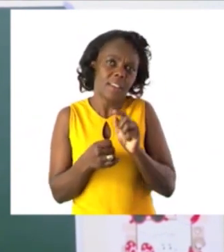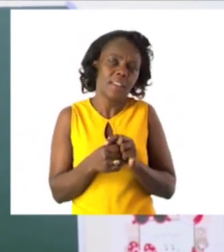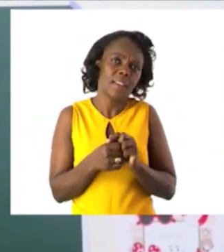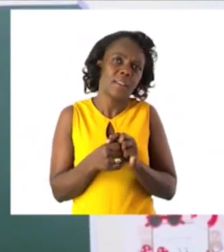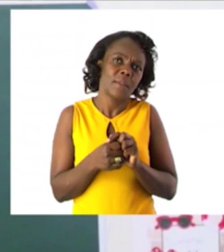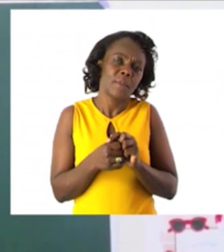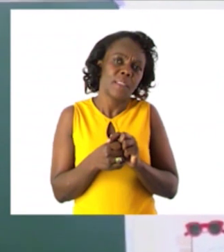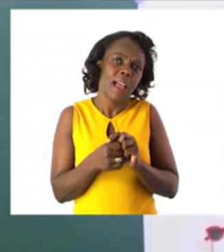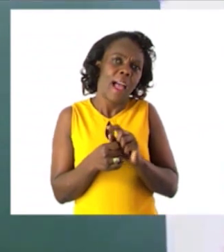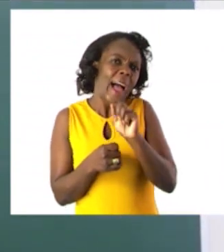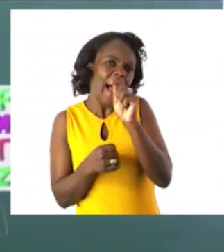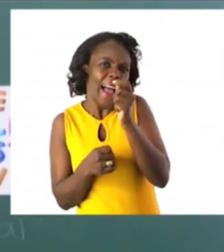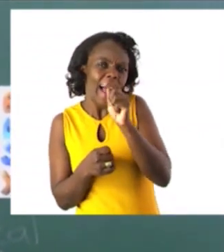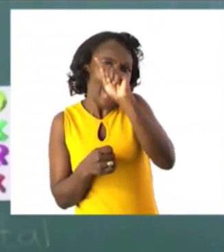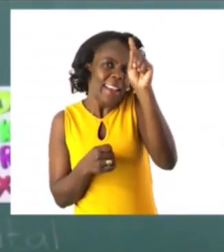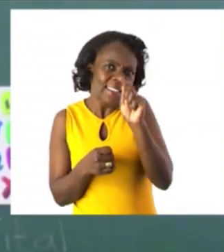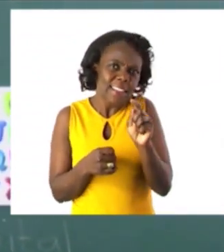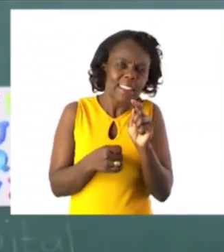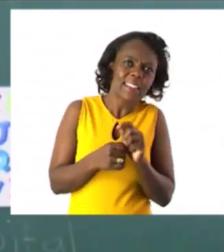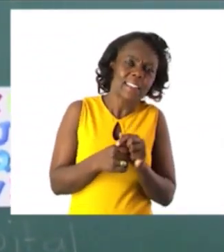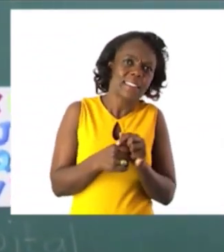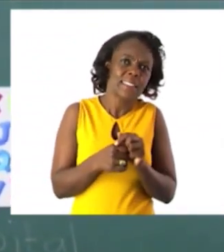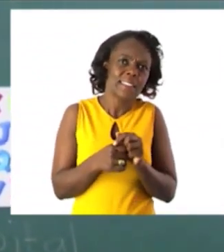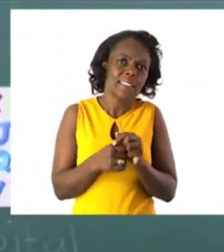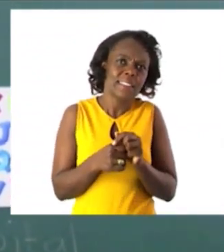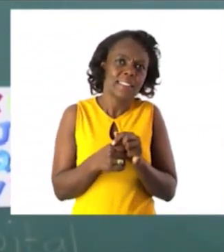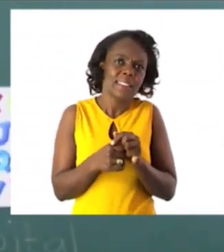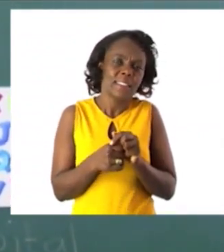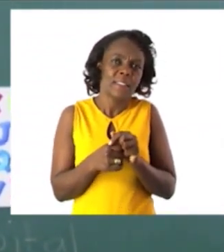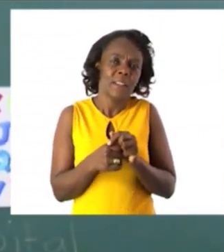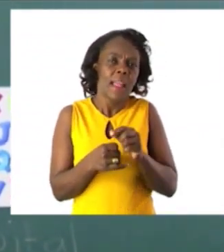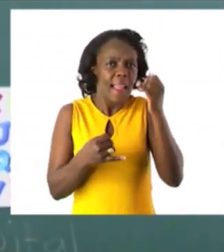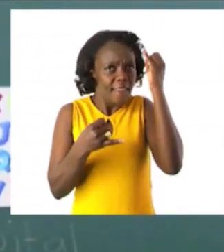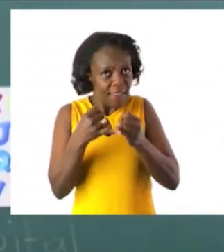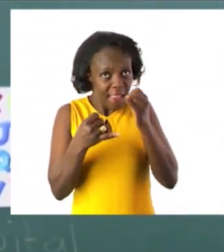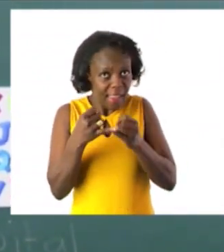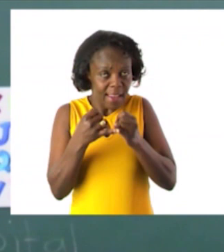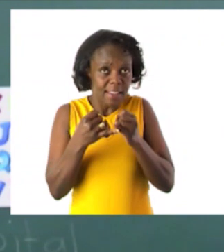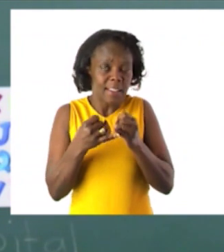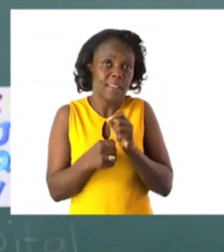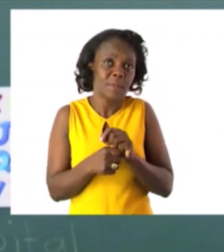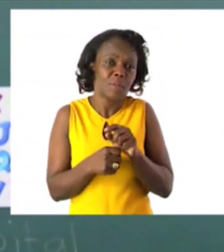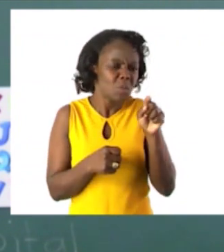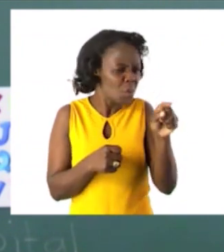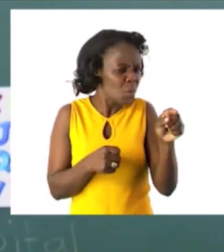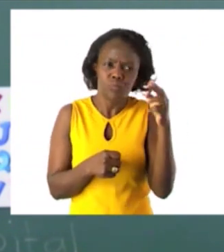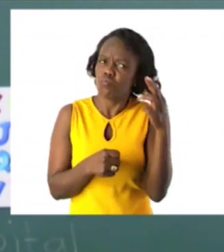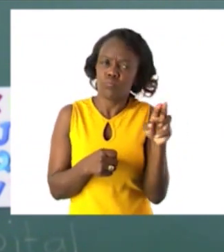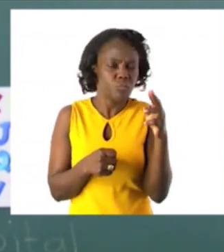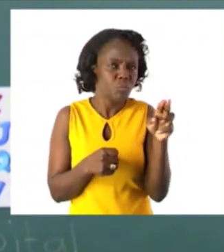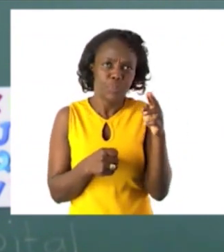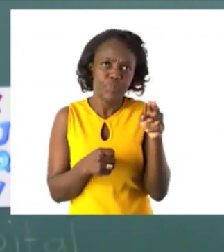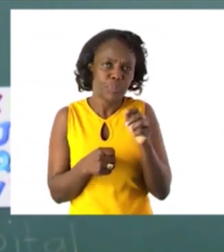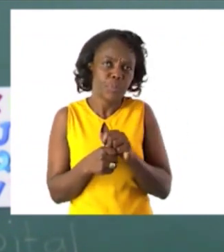question, whenever you write, you must make sure that you put it at the end. Don't just put a full stop there. It does not belong